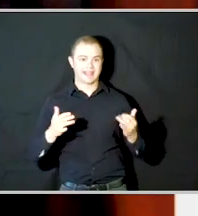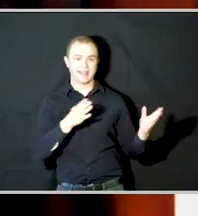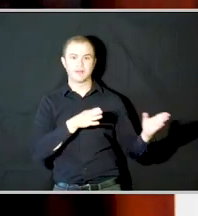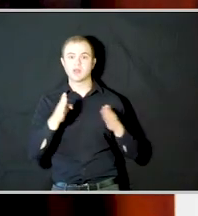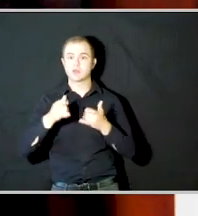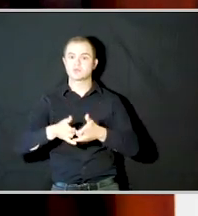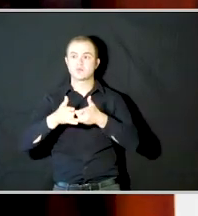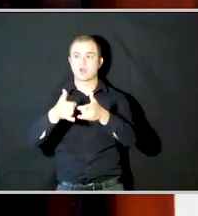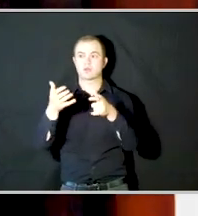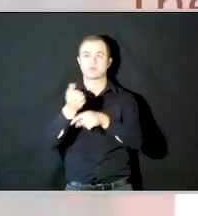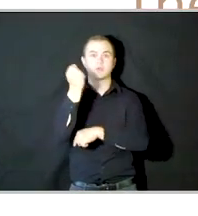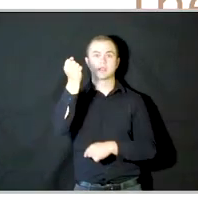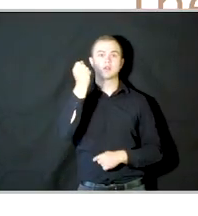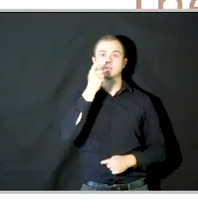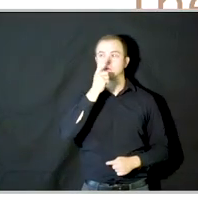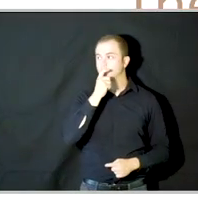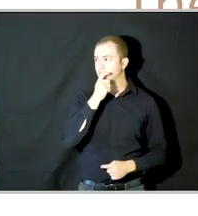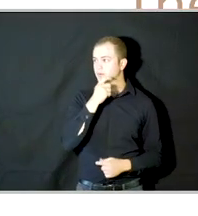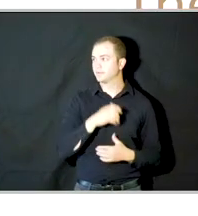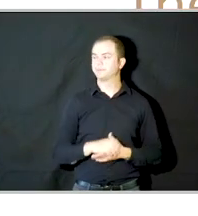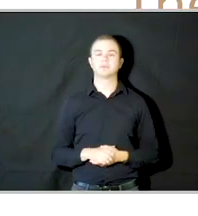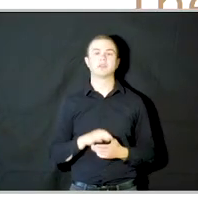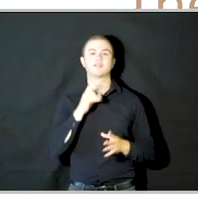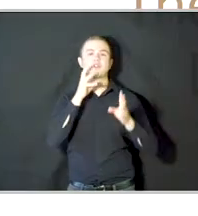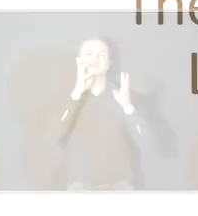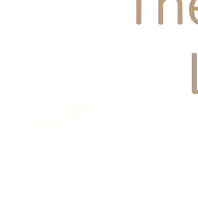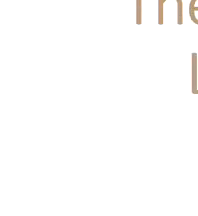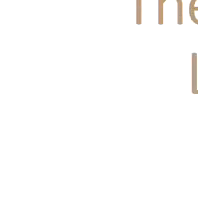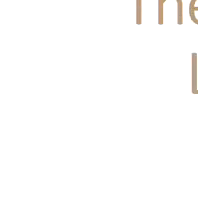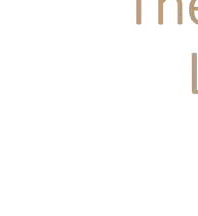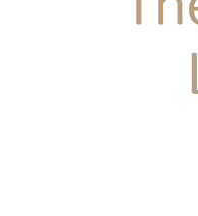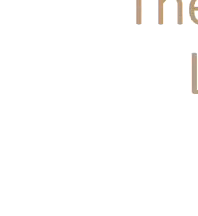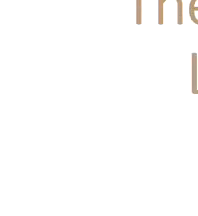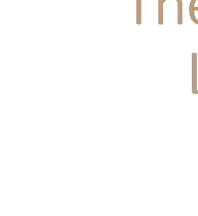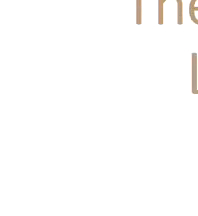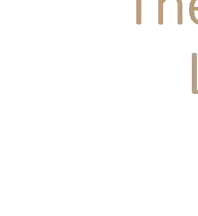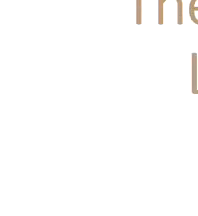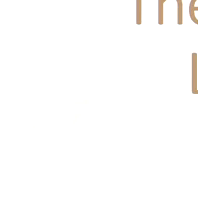winners. In the creative nonfiction, third place,